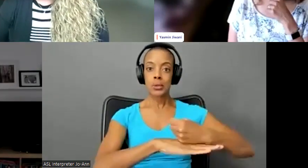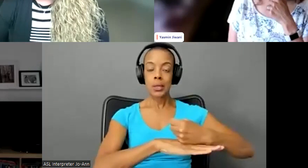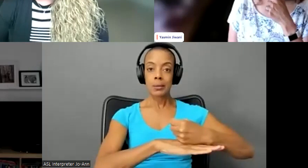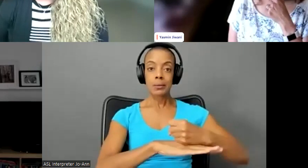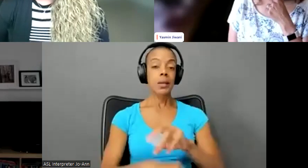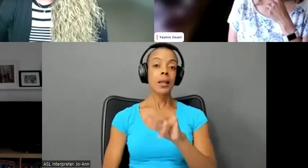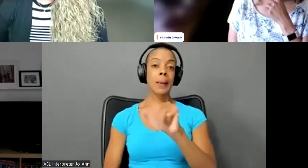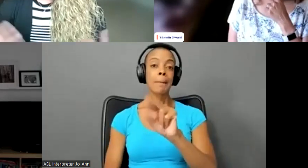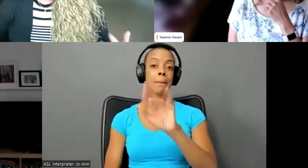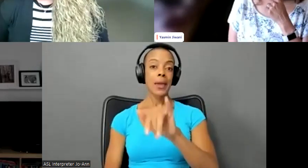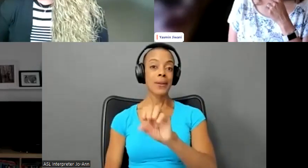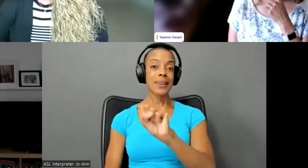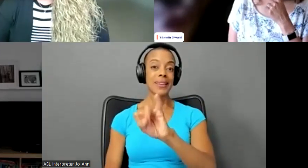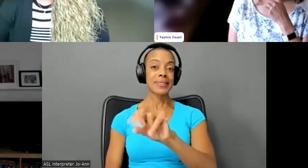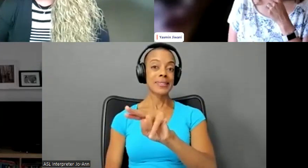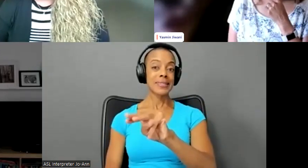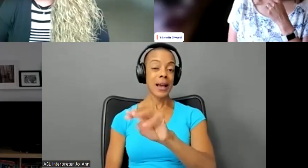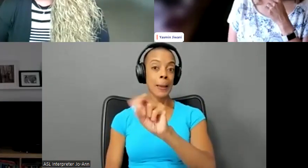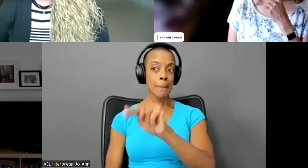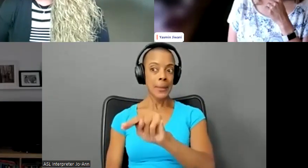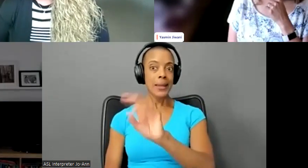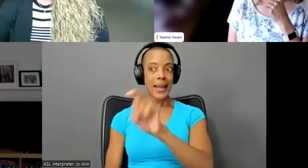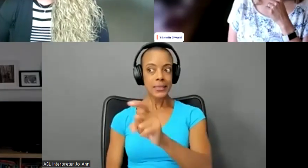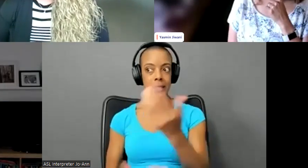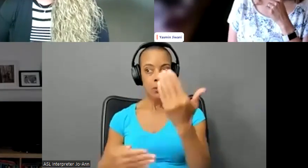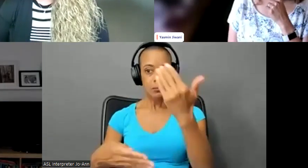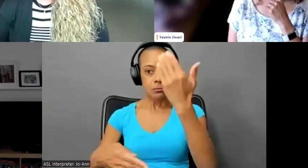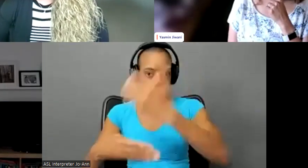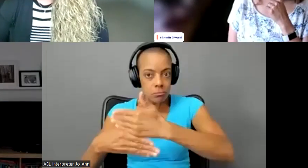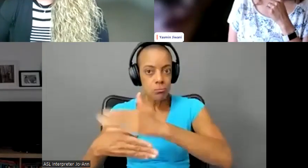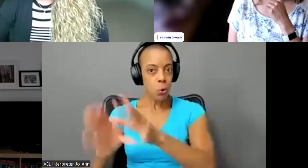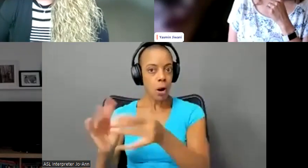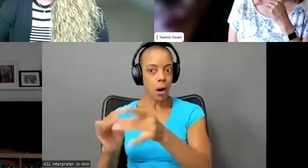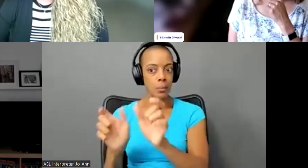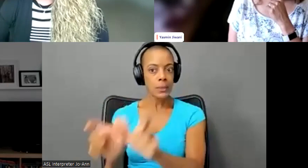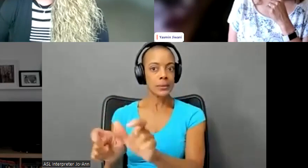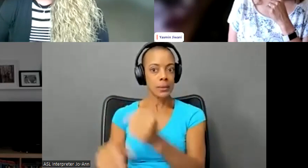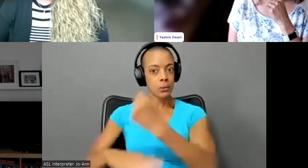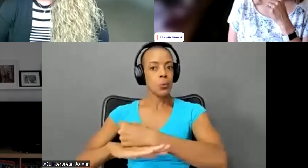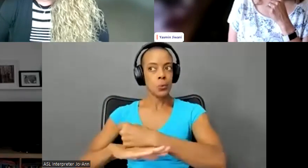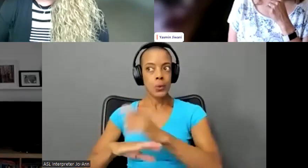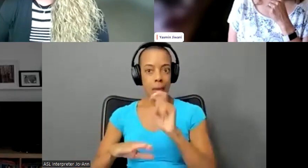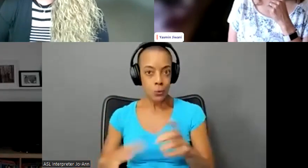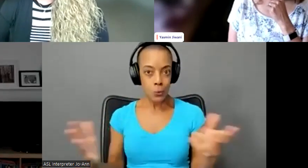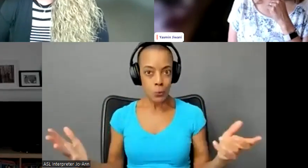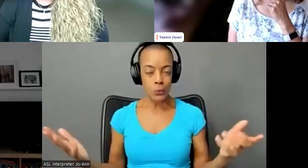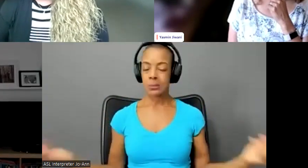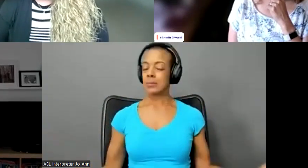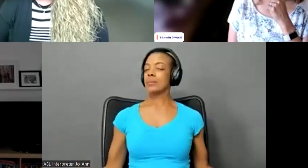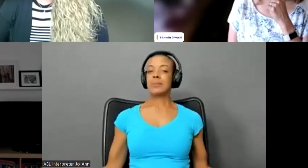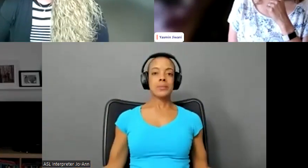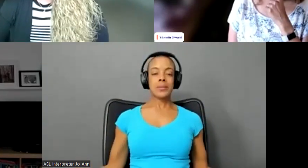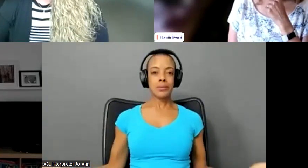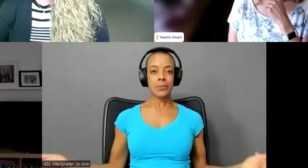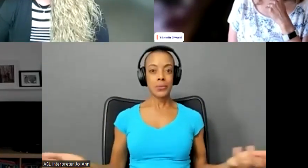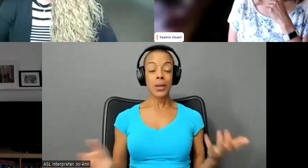And even at ONWA, the larger our social media presence has grown, the more trolling we've found, and the more difficult it